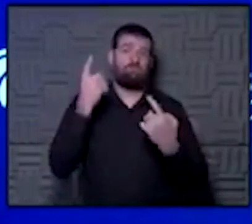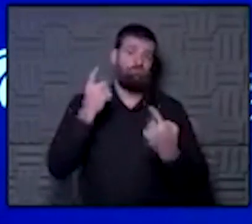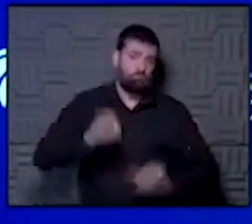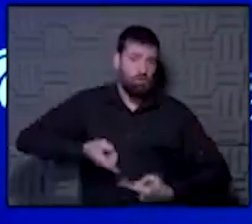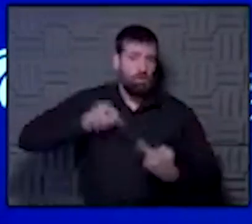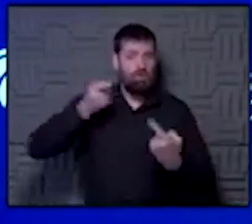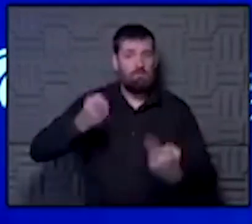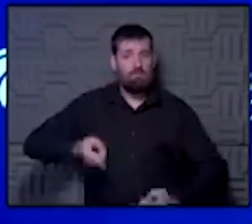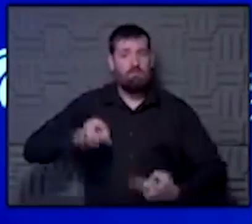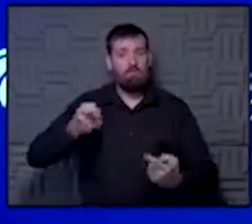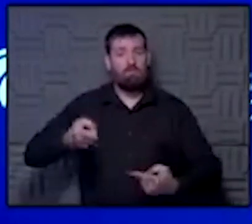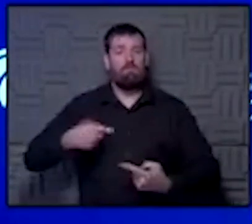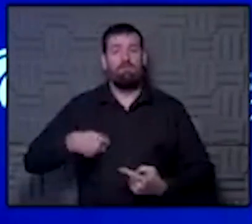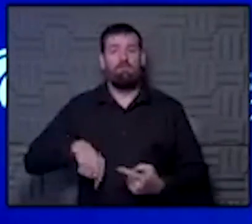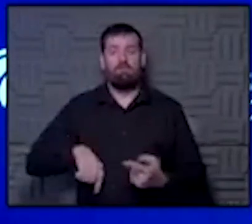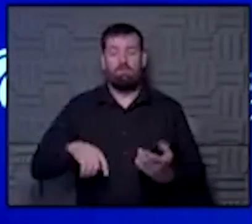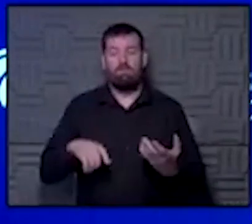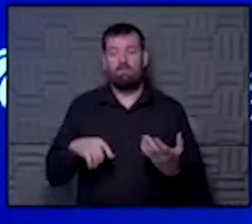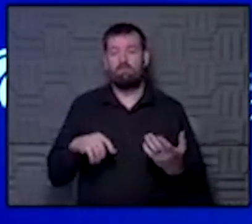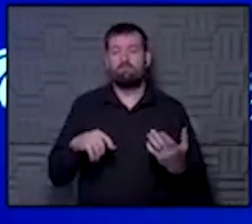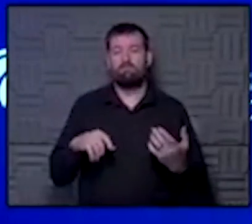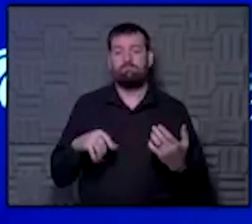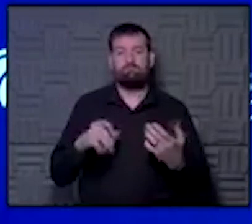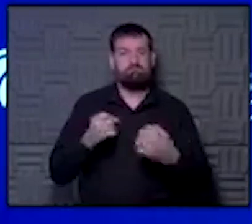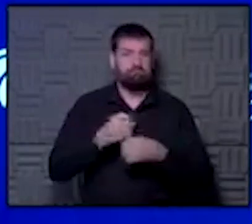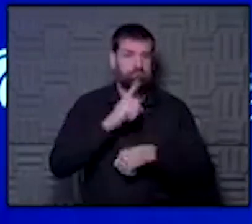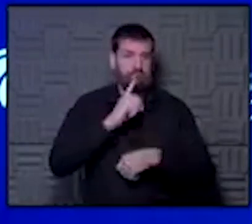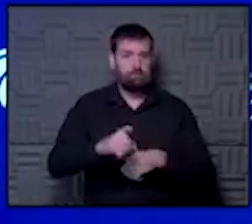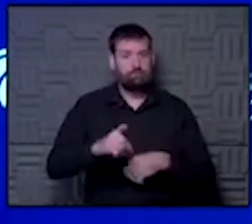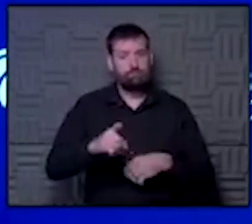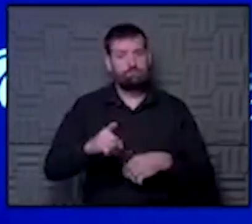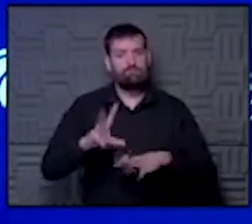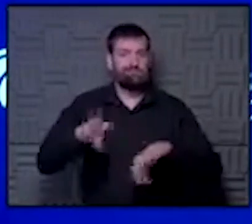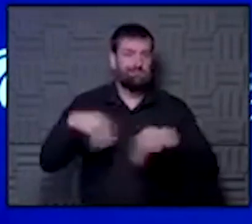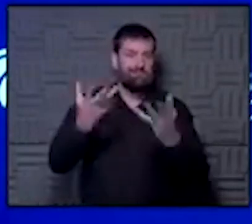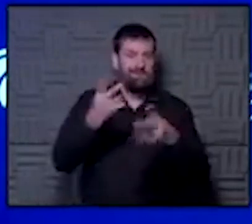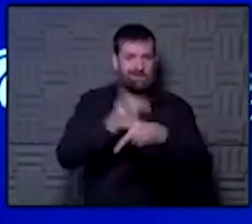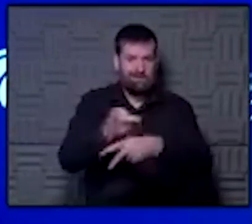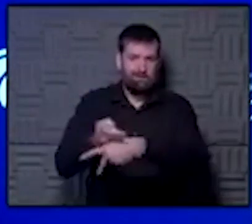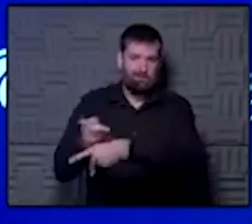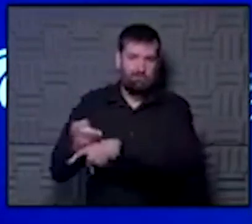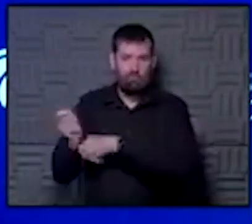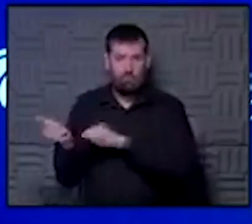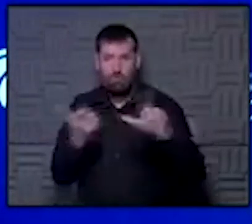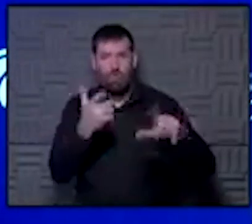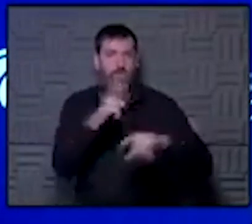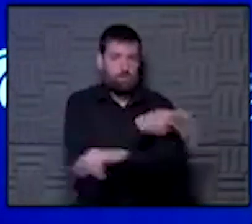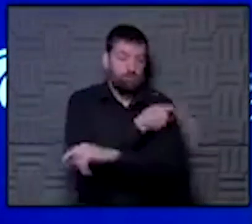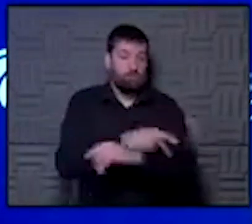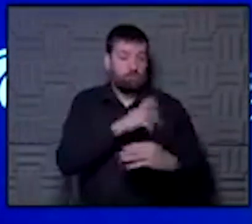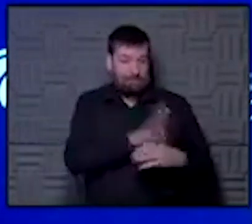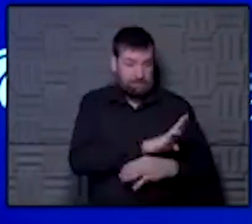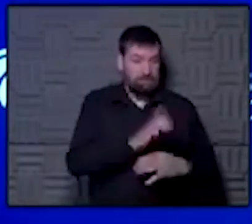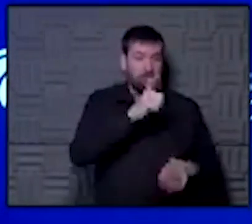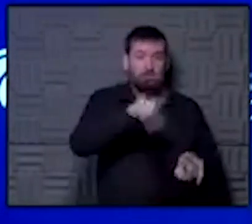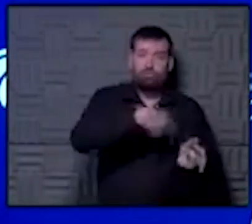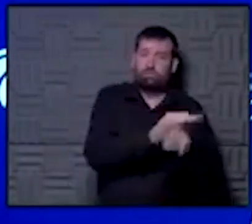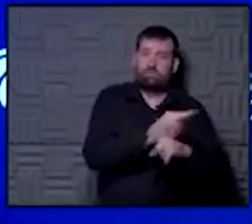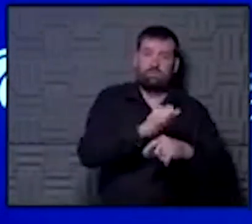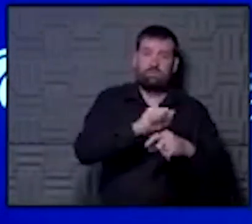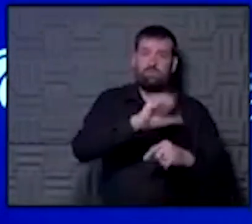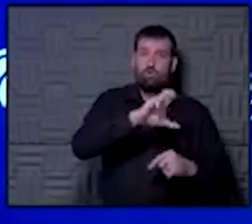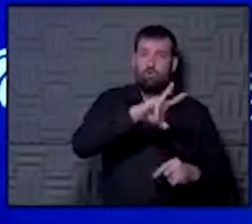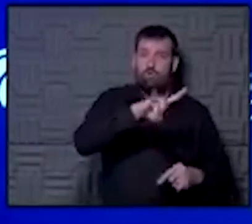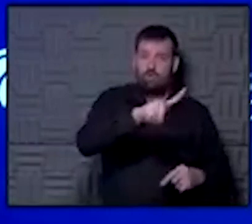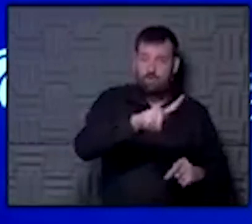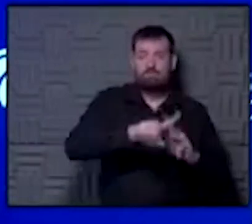that we face, making sure that we're able to provide care to every patient, is if we get busy not only with COVID patients, but because there